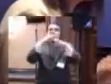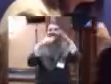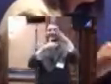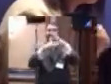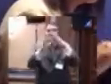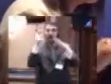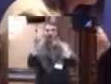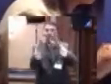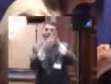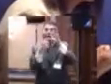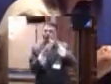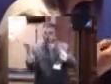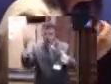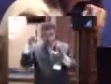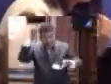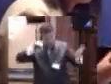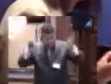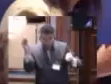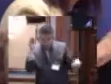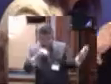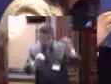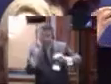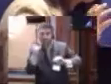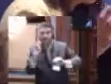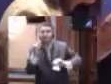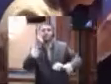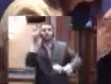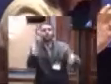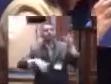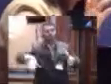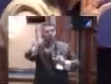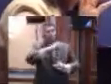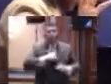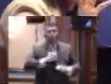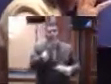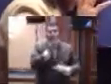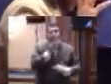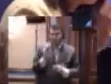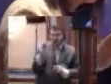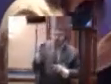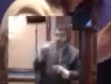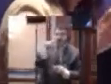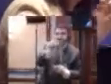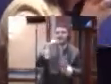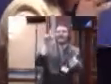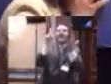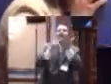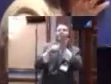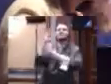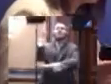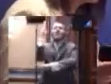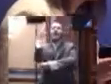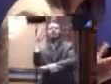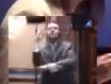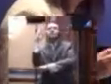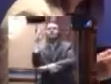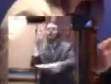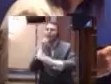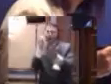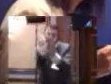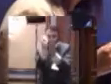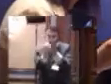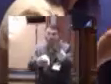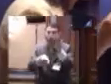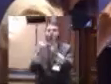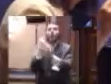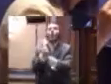principle of the Freedom Charter, one that talks about inclusivity, ensures